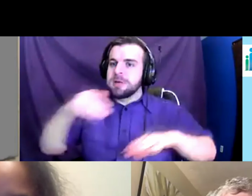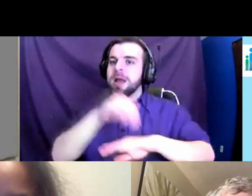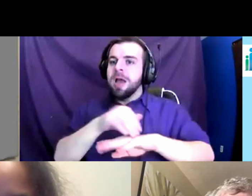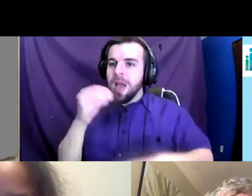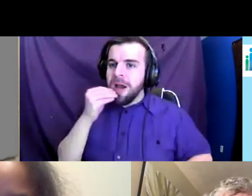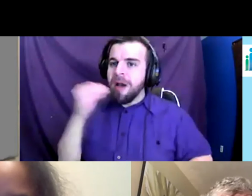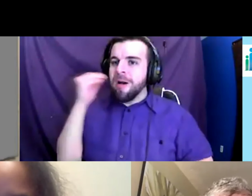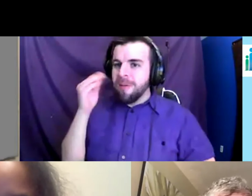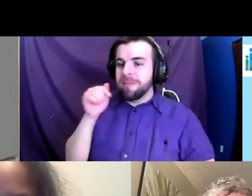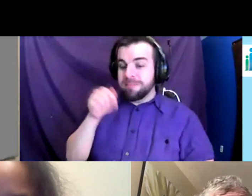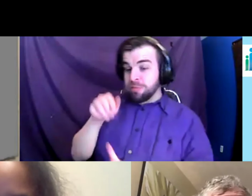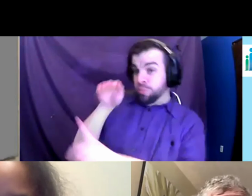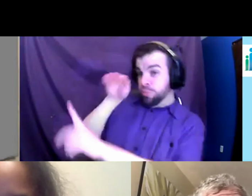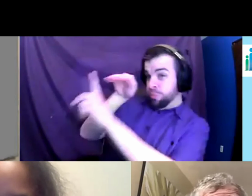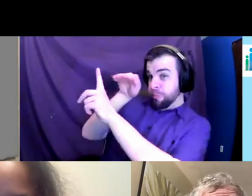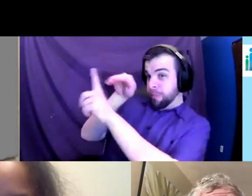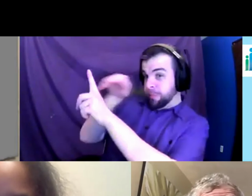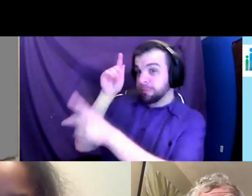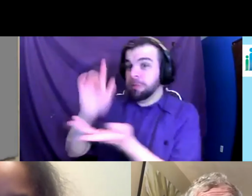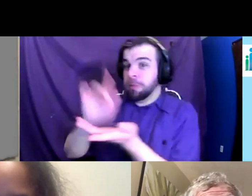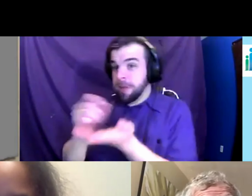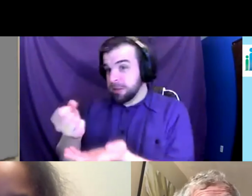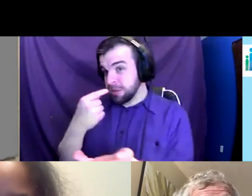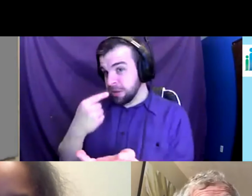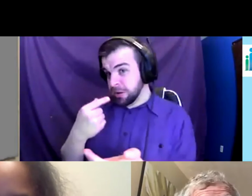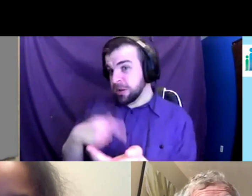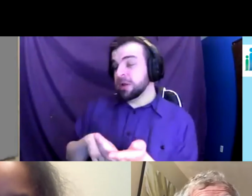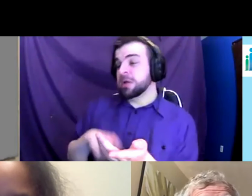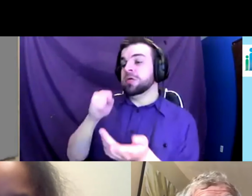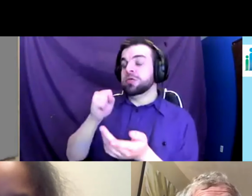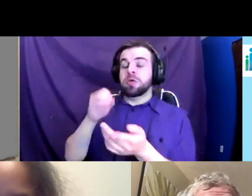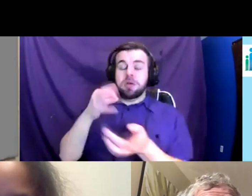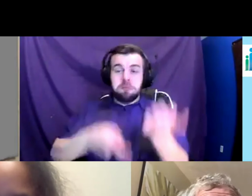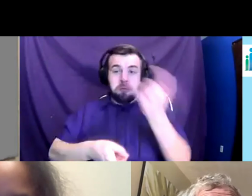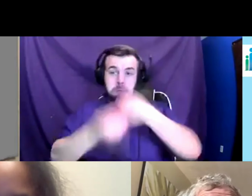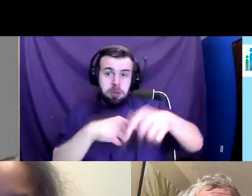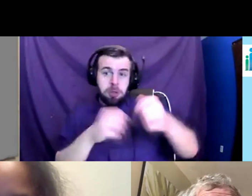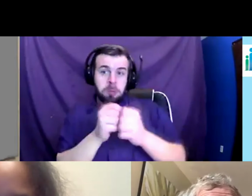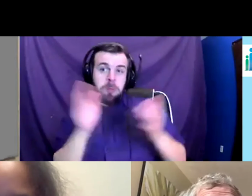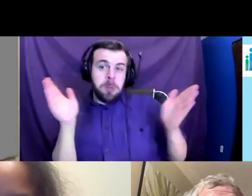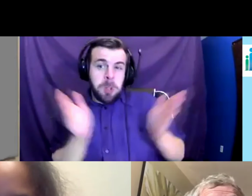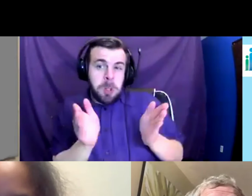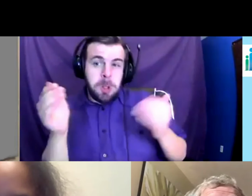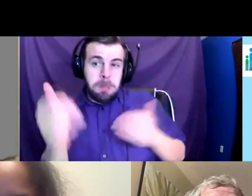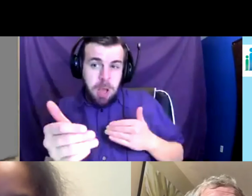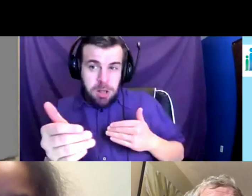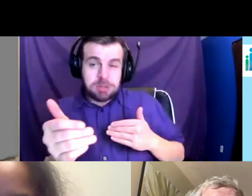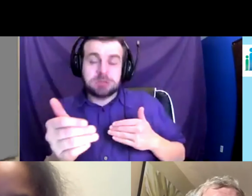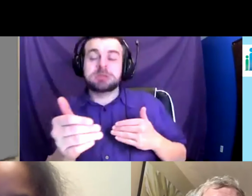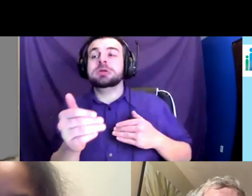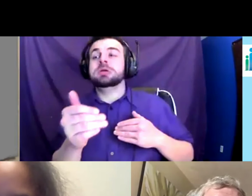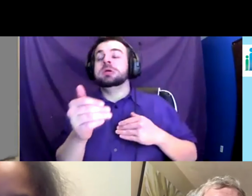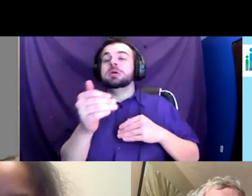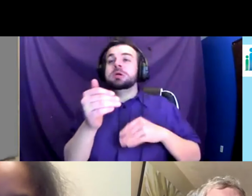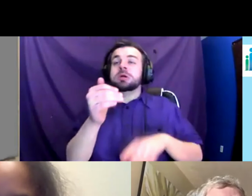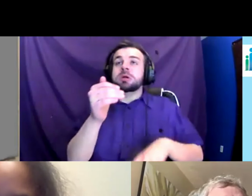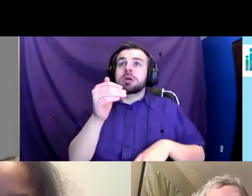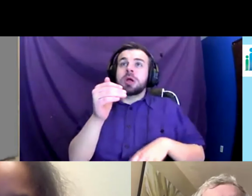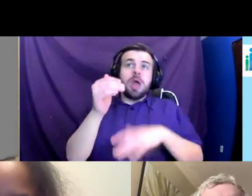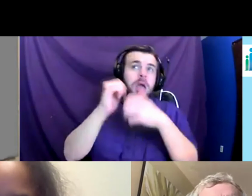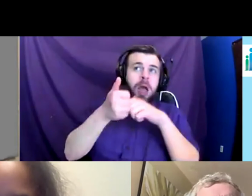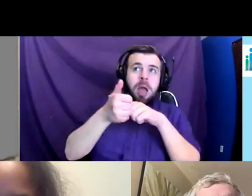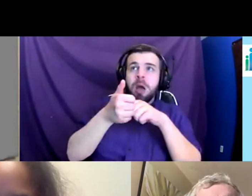medicine. So Right. you take this little, if you take this little box on with you, let's just say that I